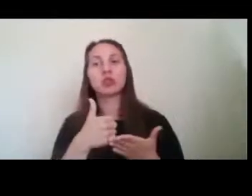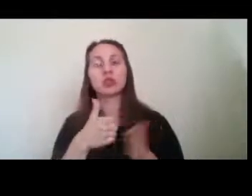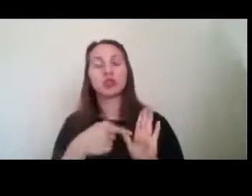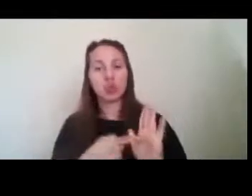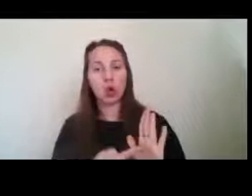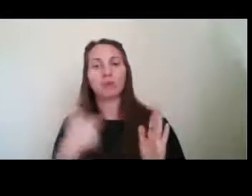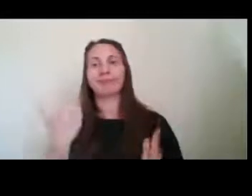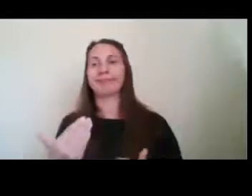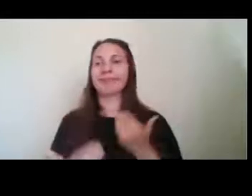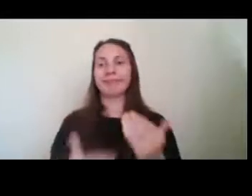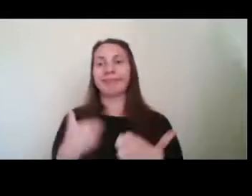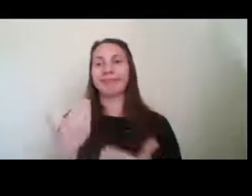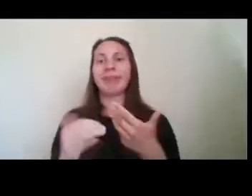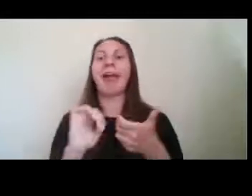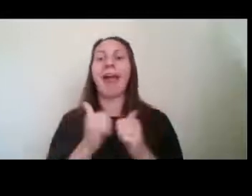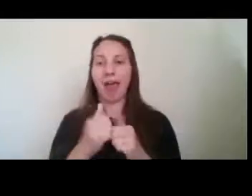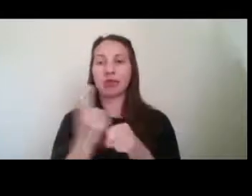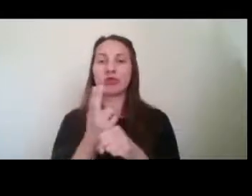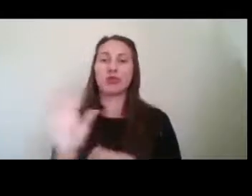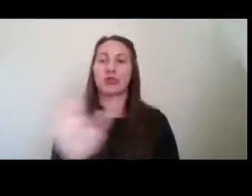accessibility. Next slide.